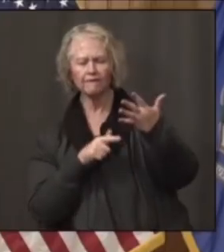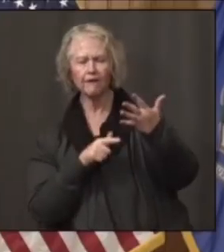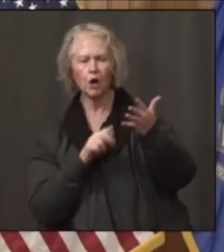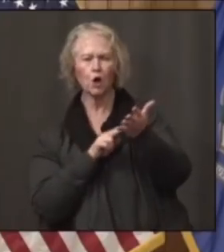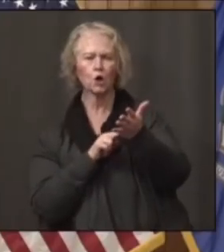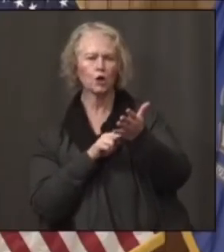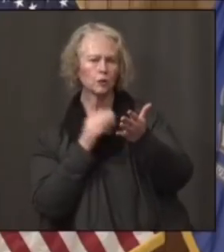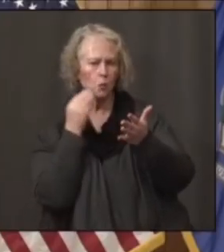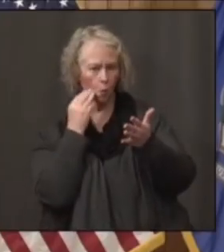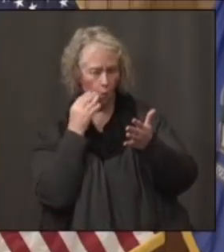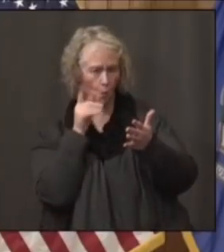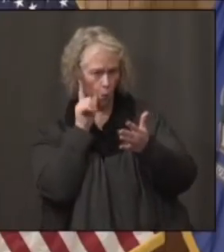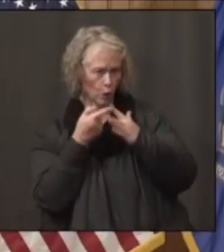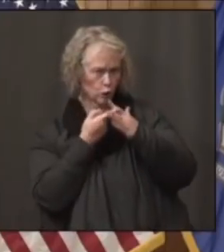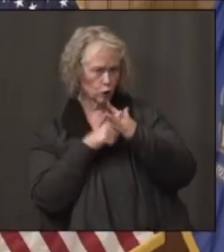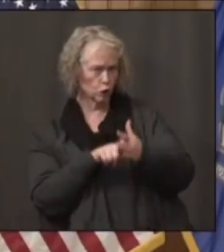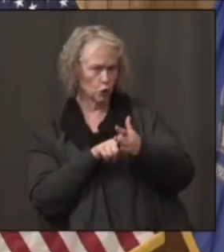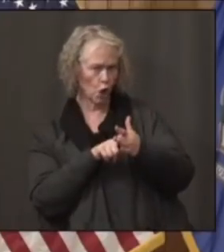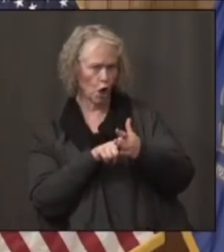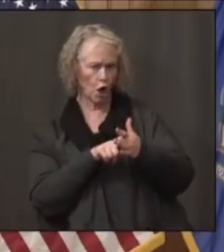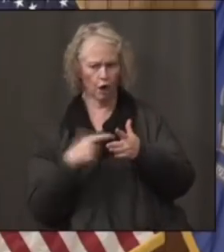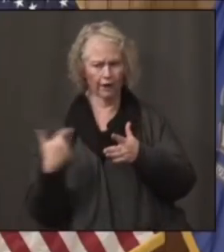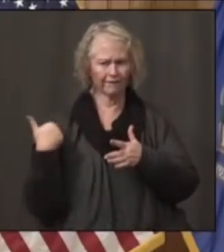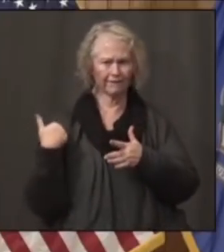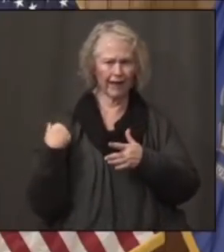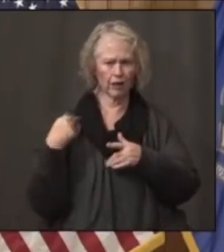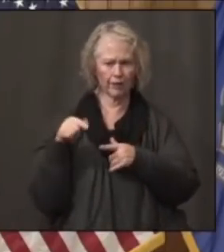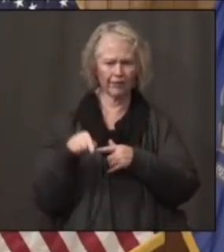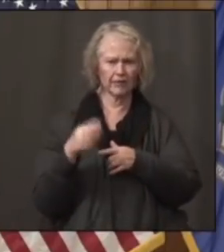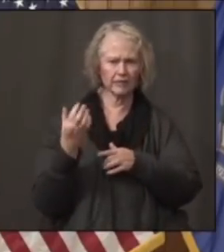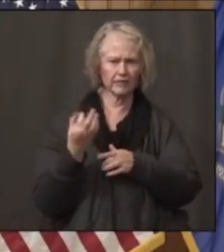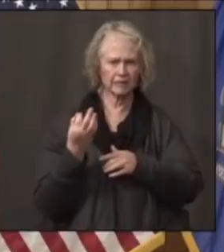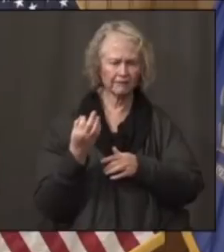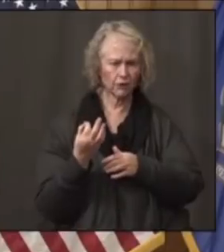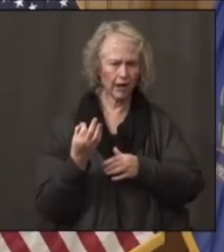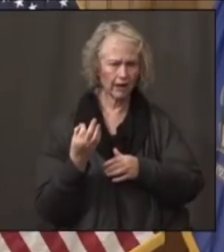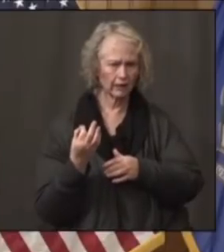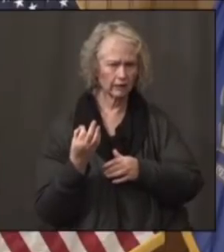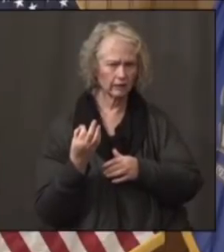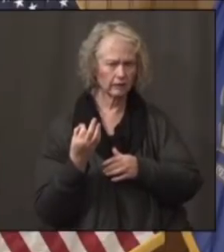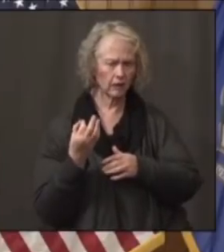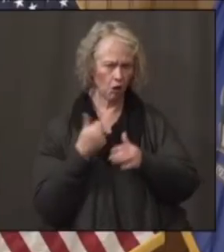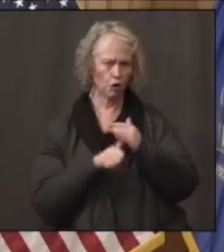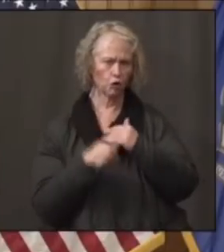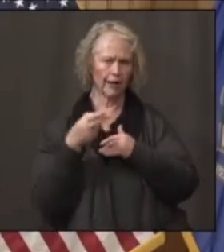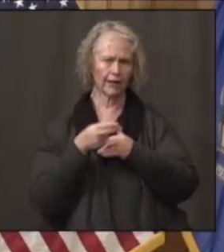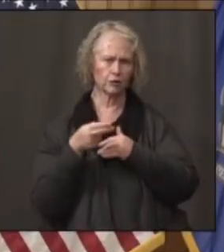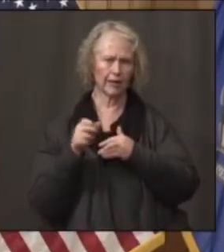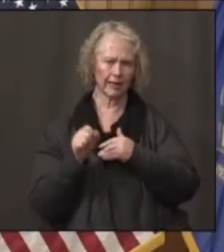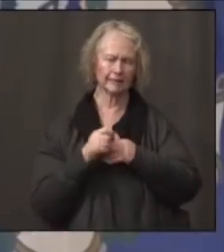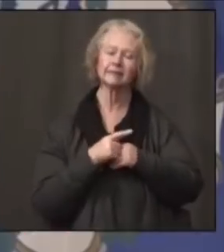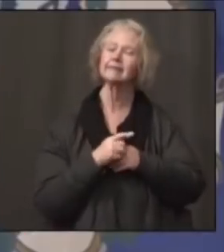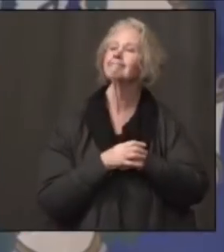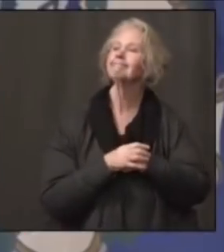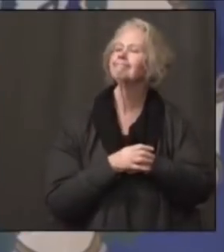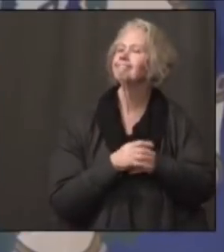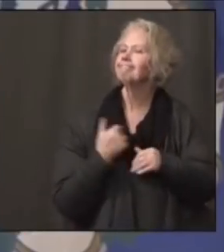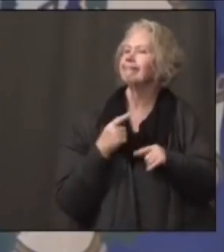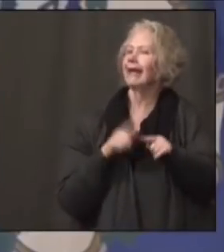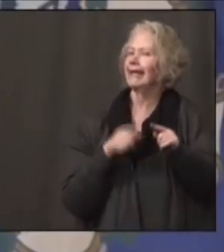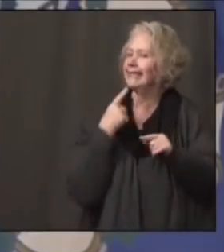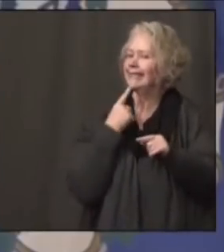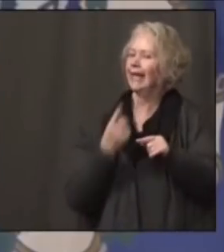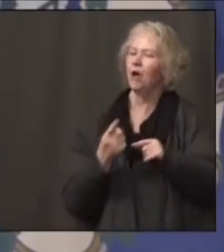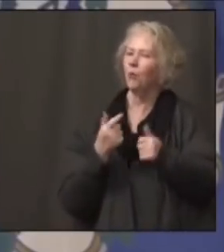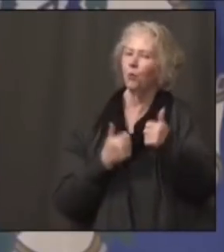to begin early vaccinations, possibly as early as Friday, under this program with HHS? I can't tell you that,